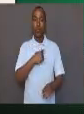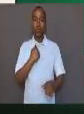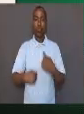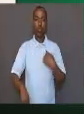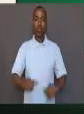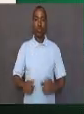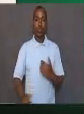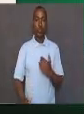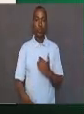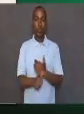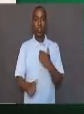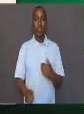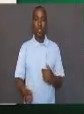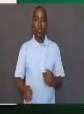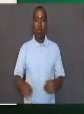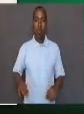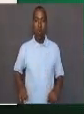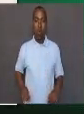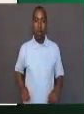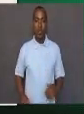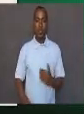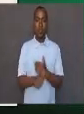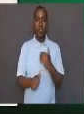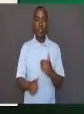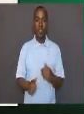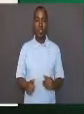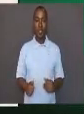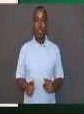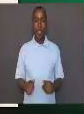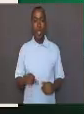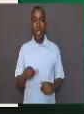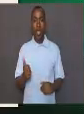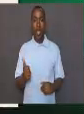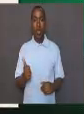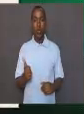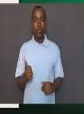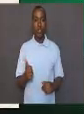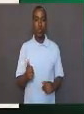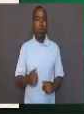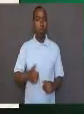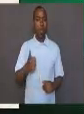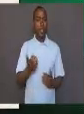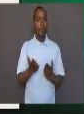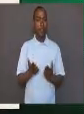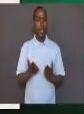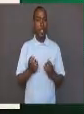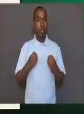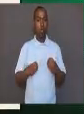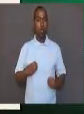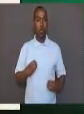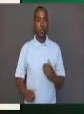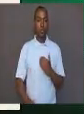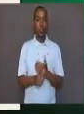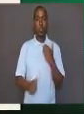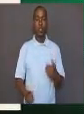liver, kidneys, bladder, and other vital organs. The